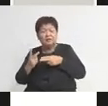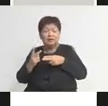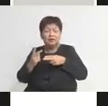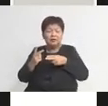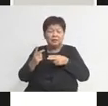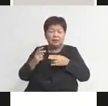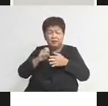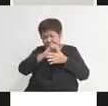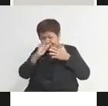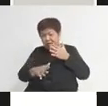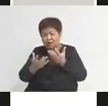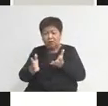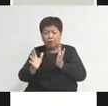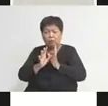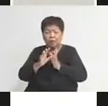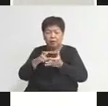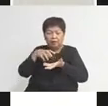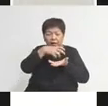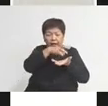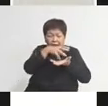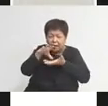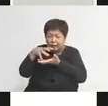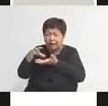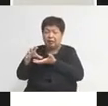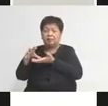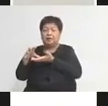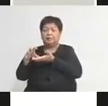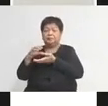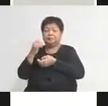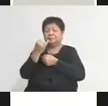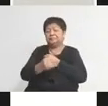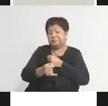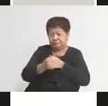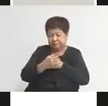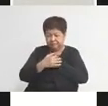to that, if I am rejected from a protected person status, I will be